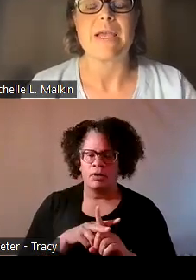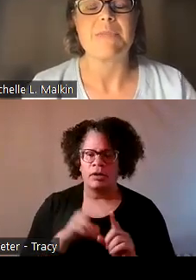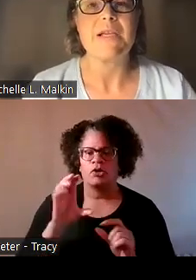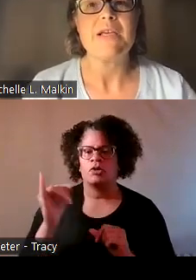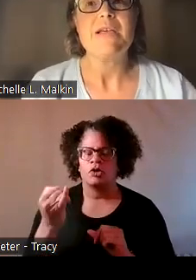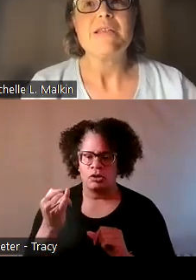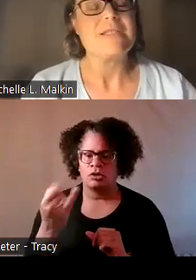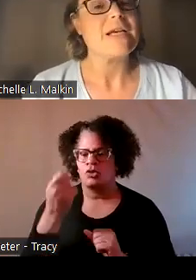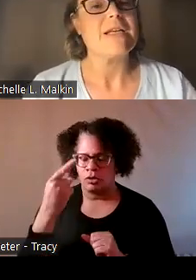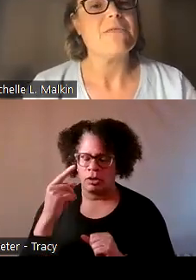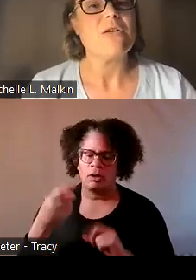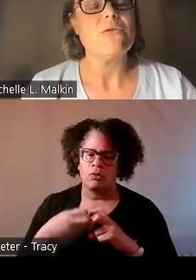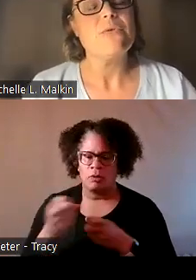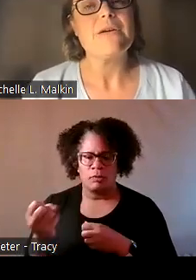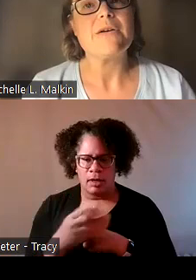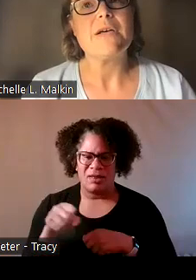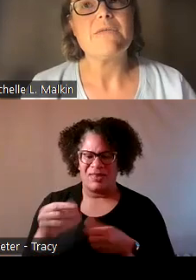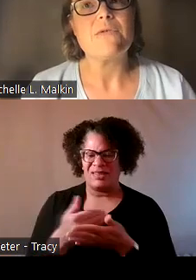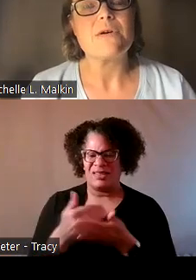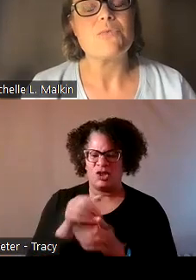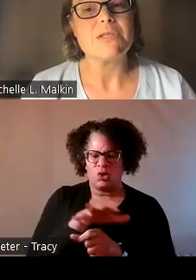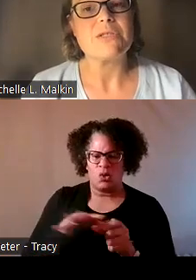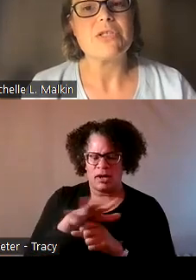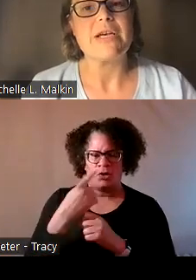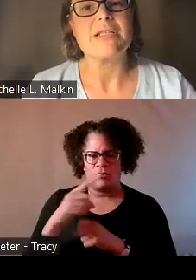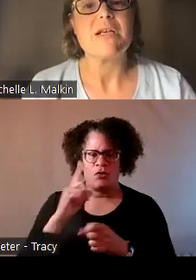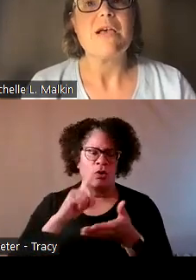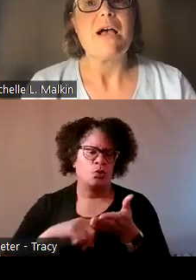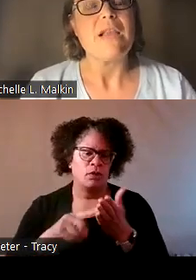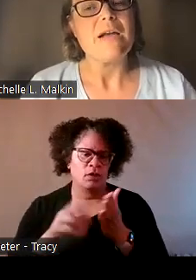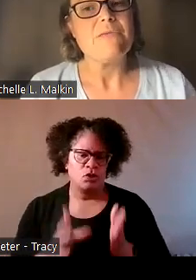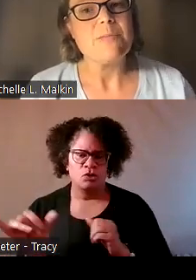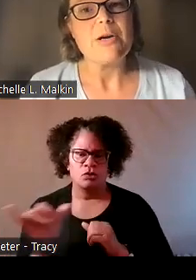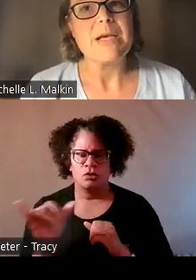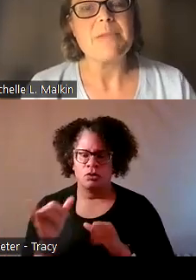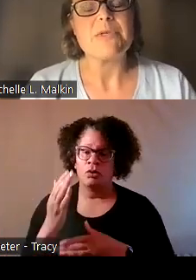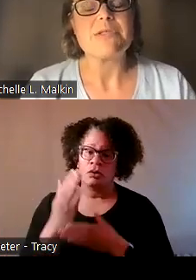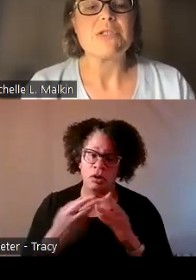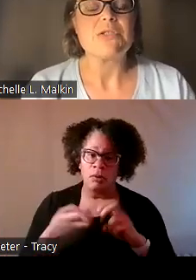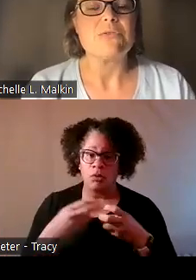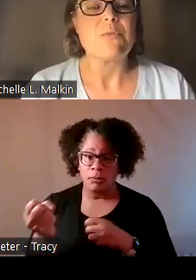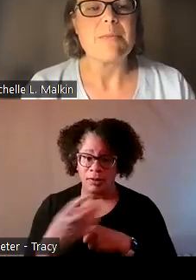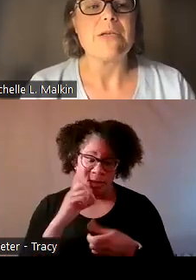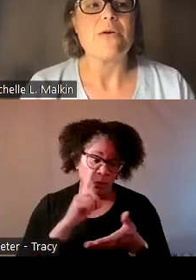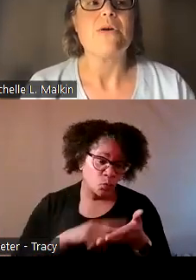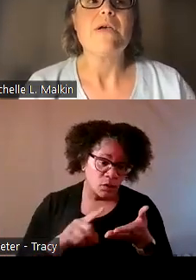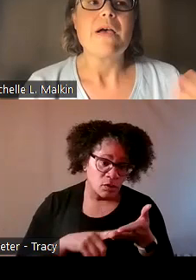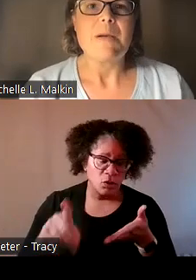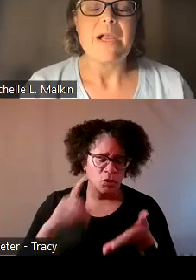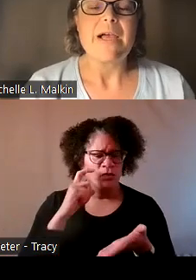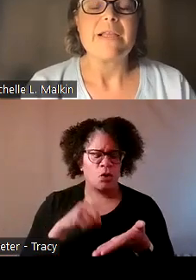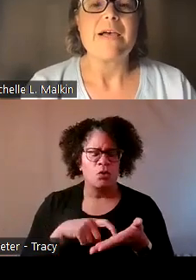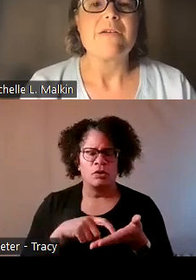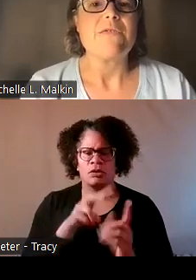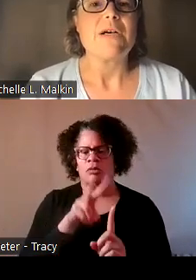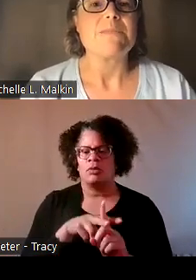problem gambling. This is kind of a new area for research, as a lot of the problem gambling research, as you probably know,